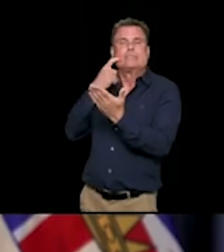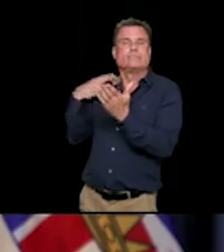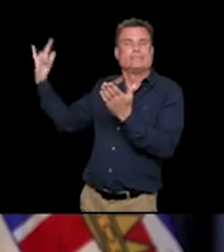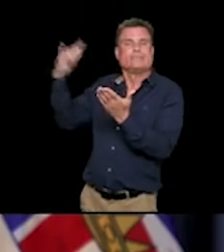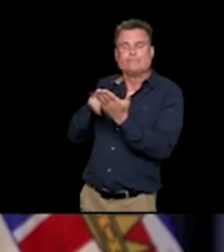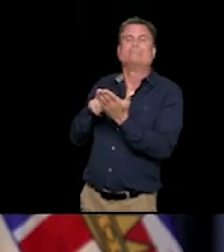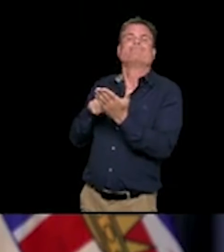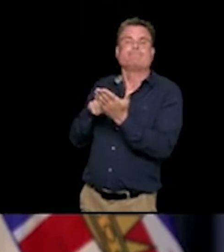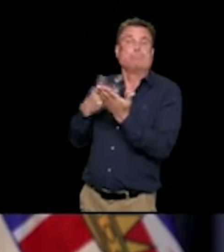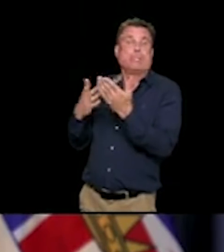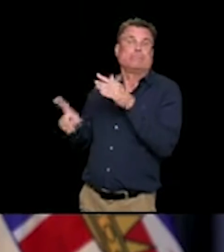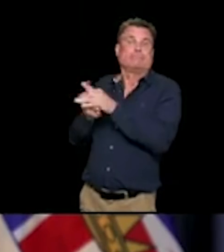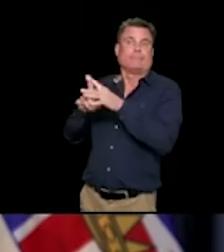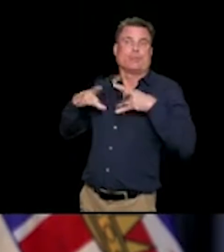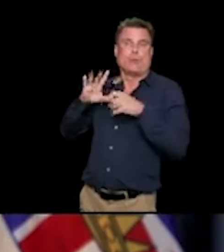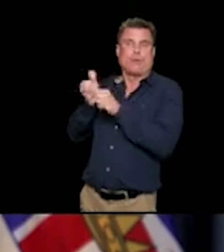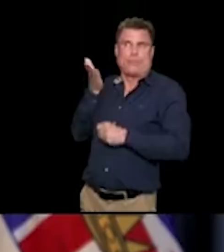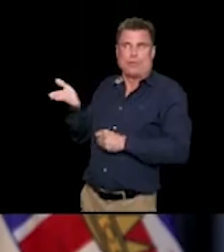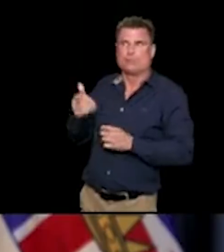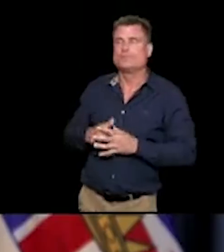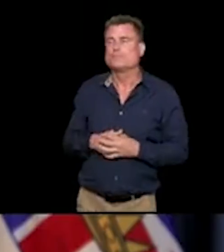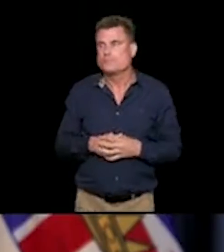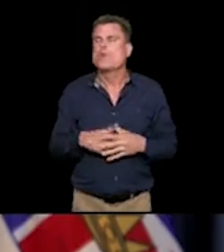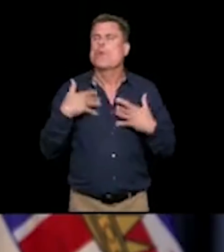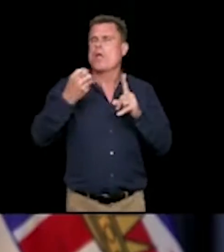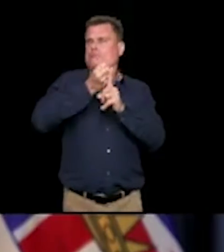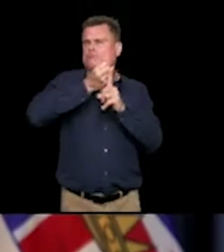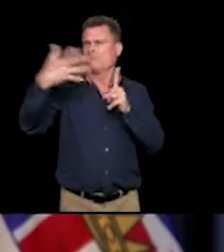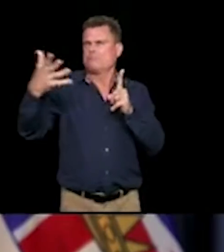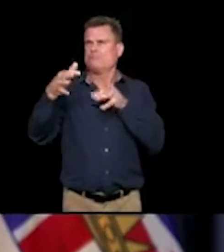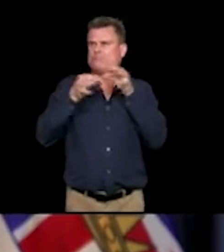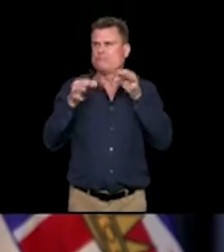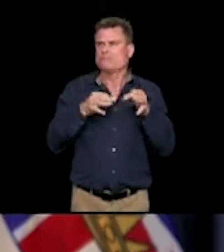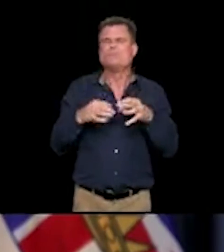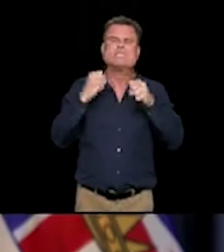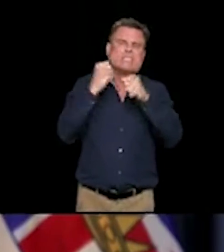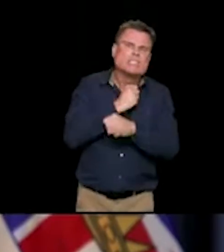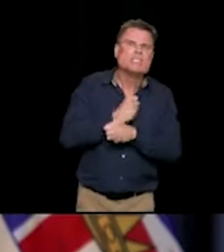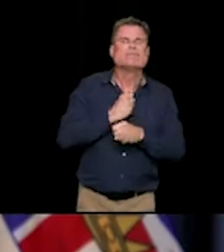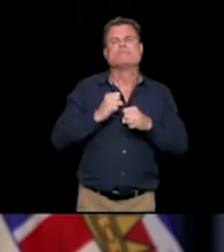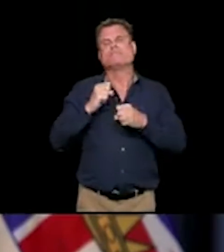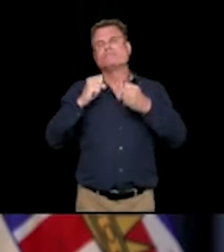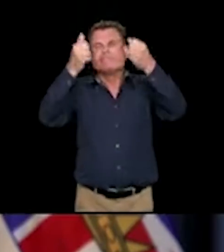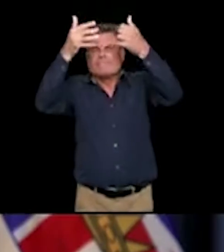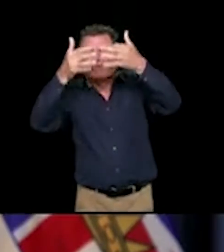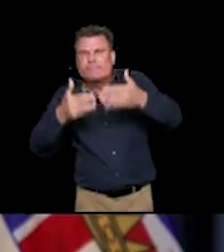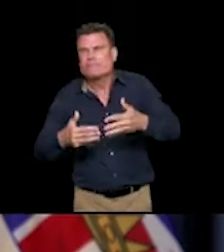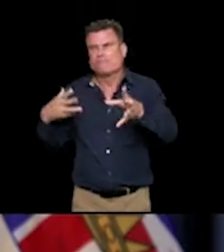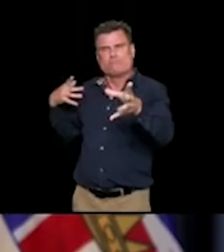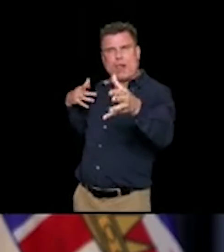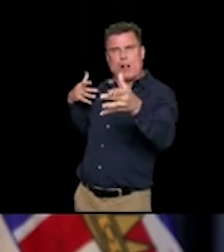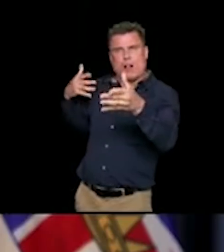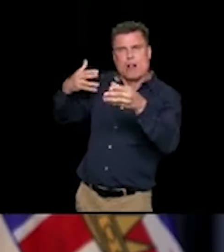So I will turn now to looking at some of the numbers and updating people on the epidemiology and some of the modeling, and